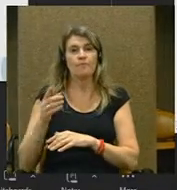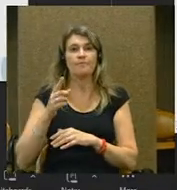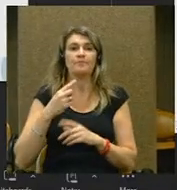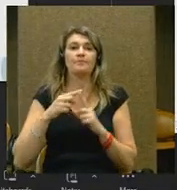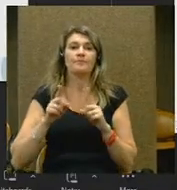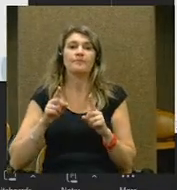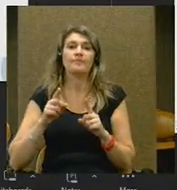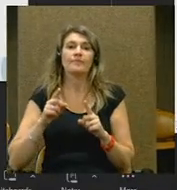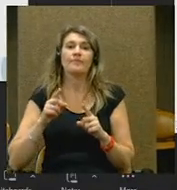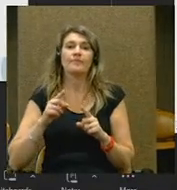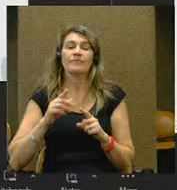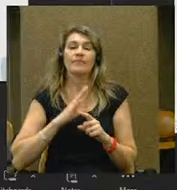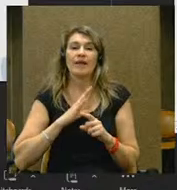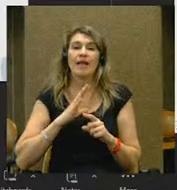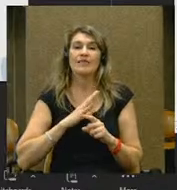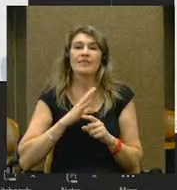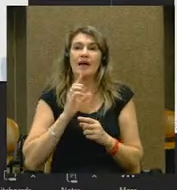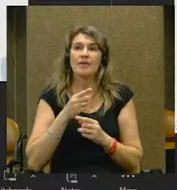decriminalized